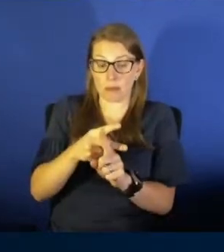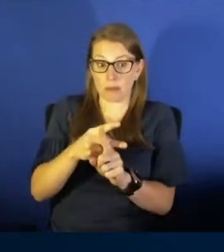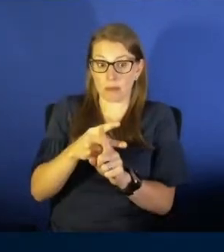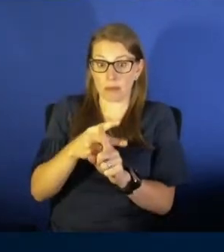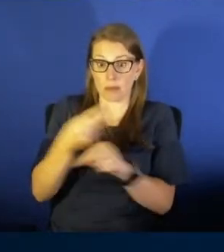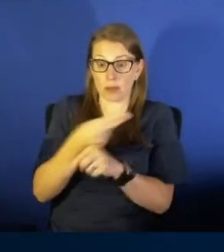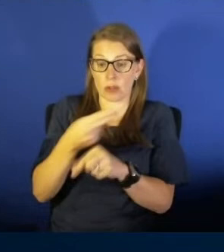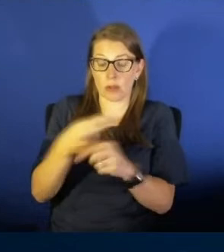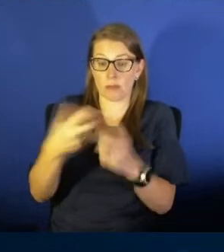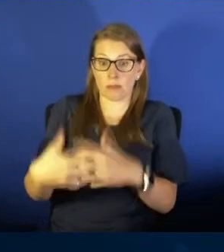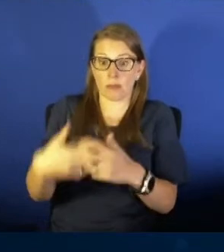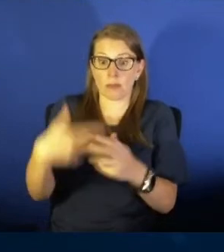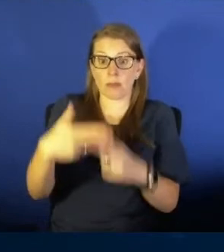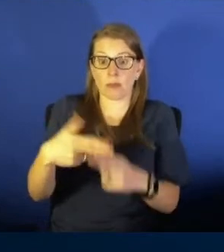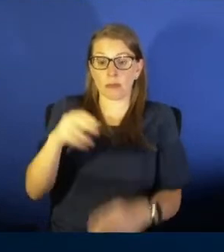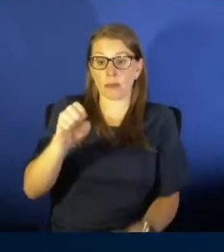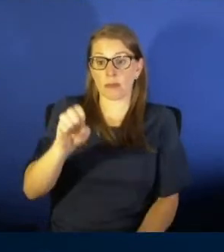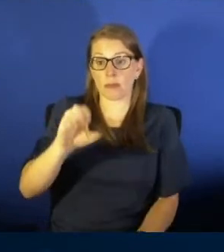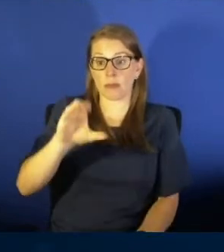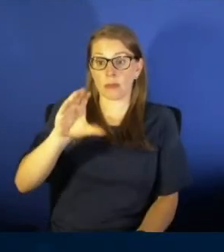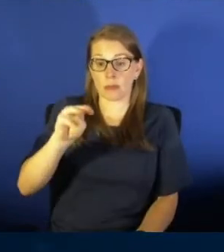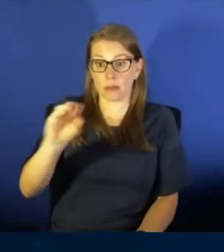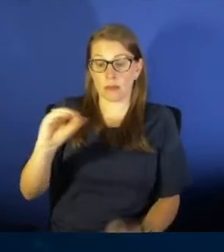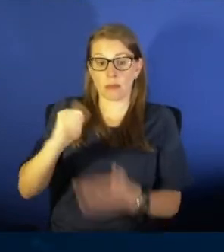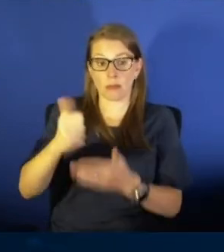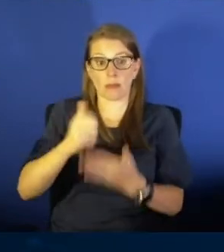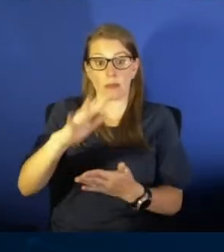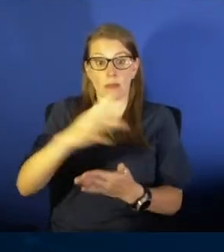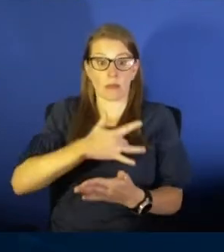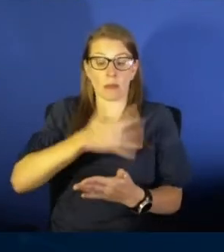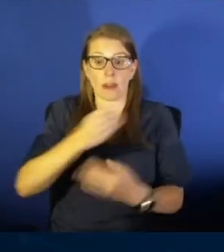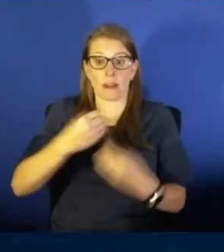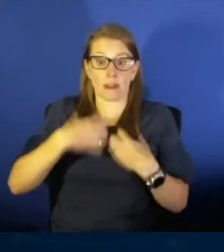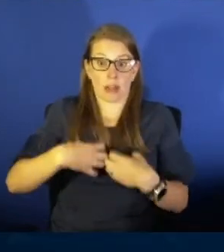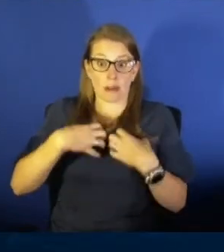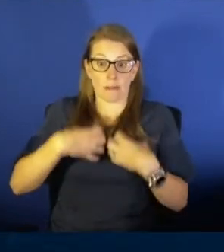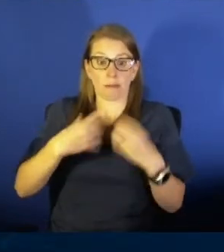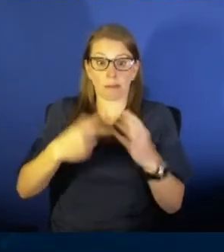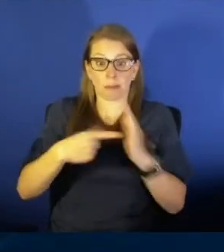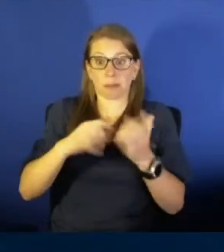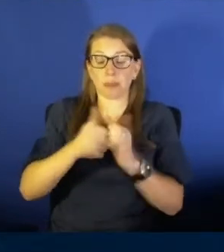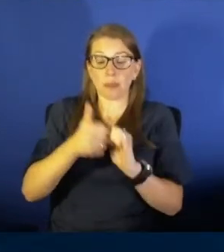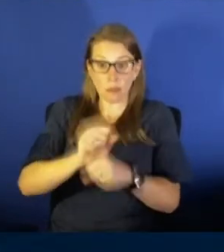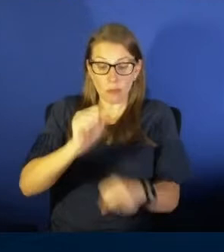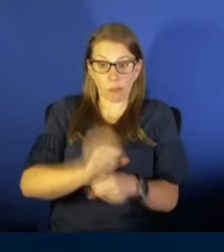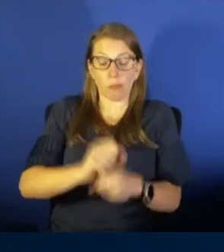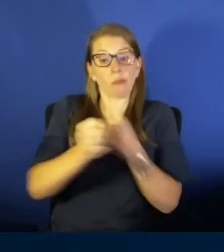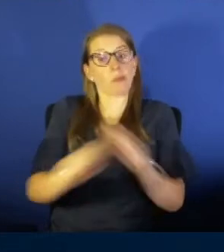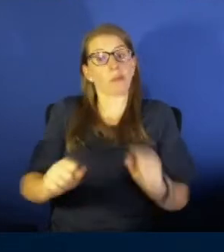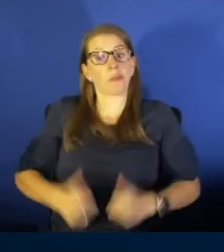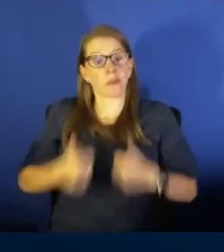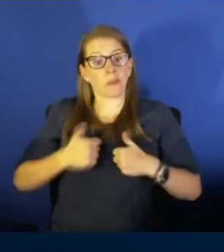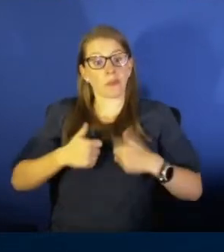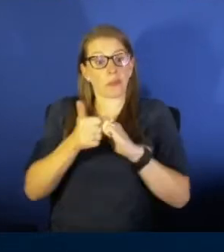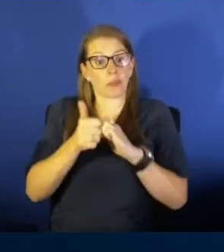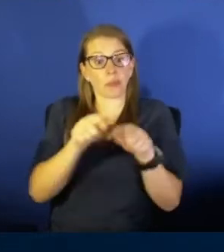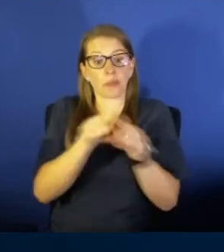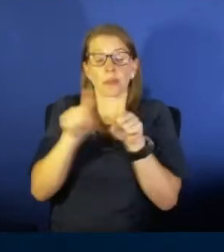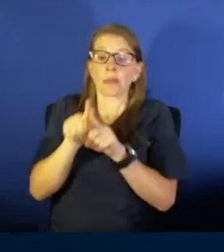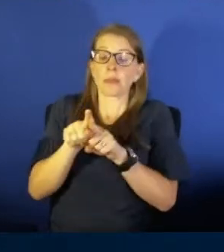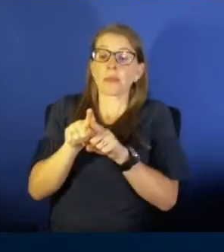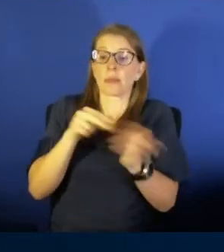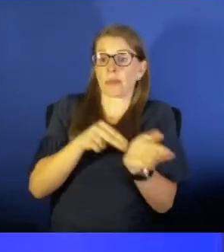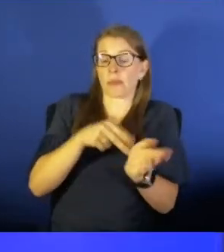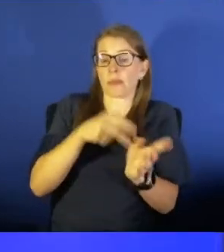called ECMO, and it helps your heart and lungs. We're going to show you how it works to save lives, plus talk to nurses who were responsible for this